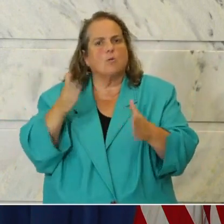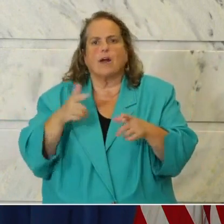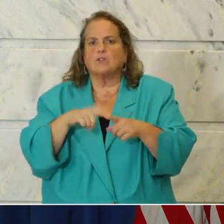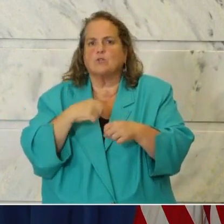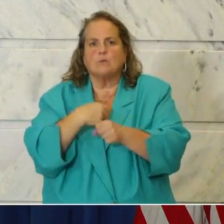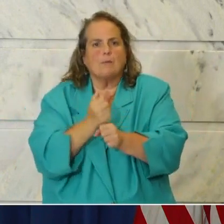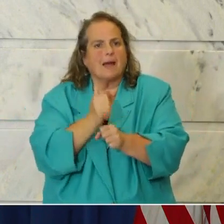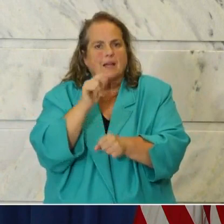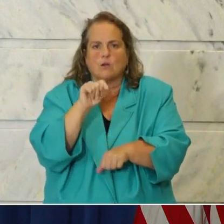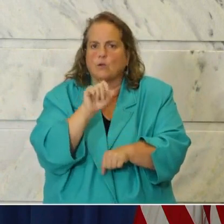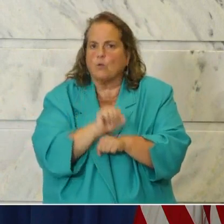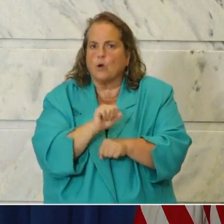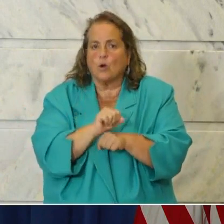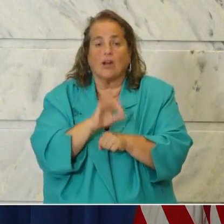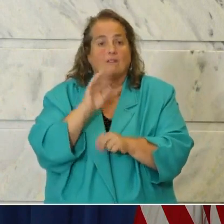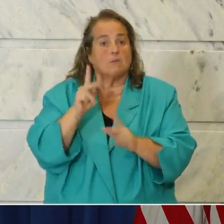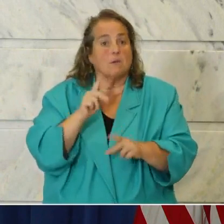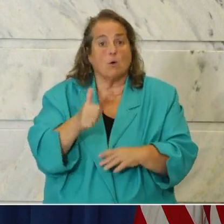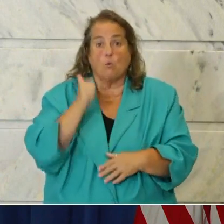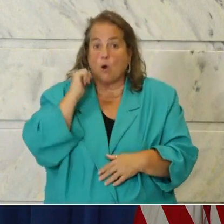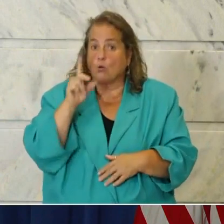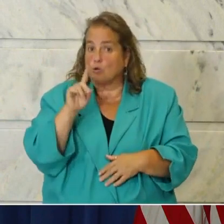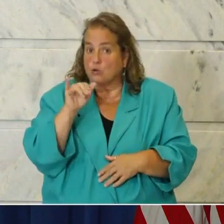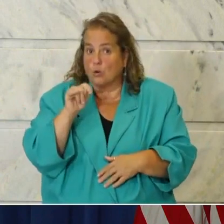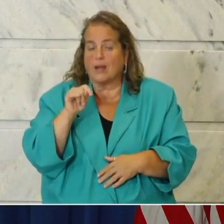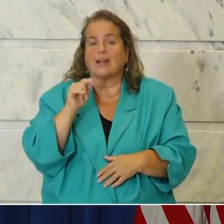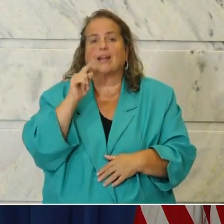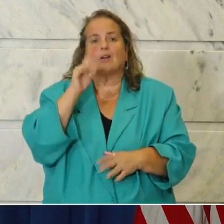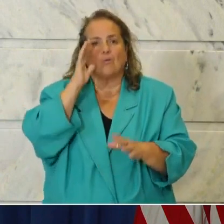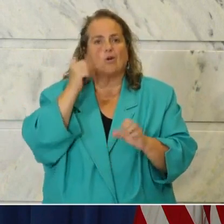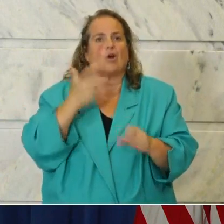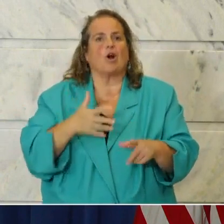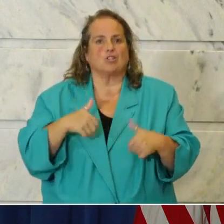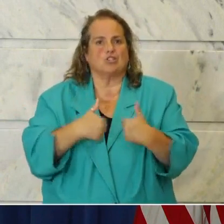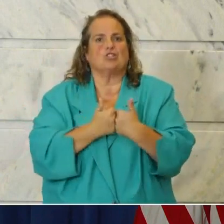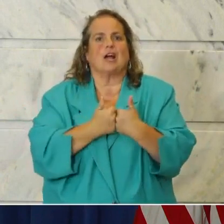If folks won't do it, it will present a challenge that we cannot overcome.